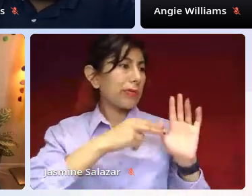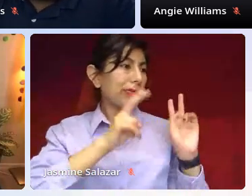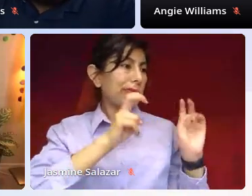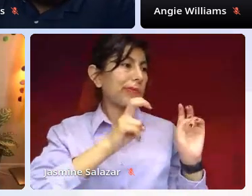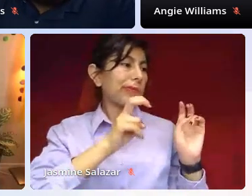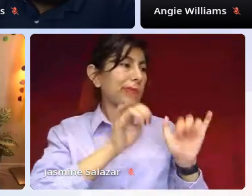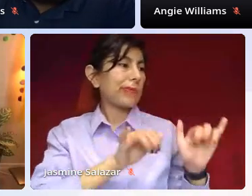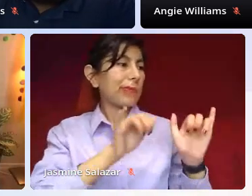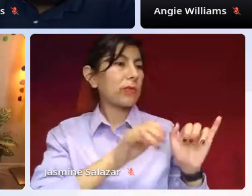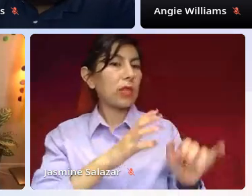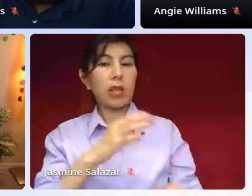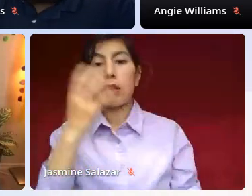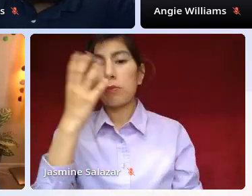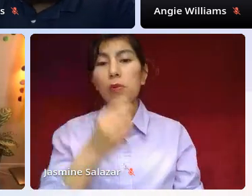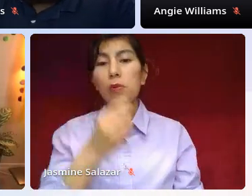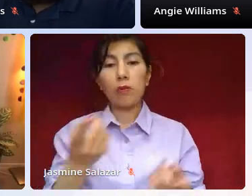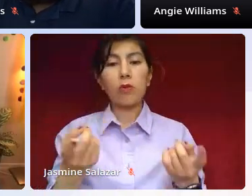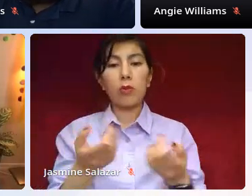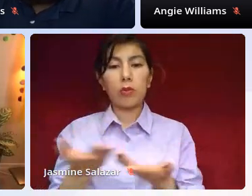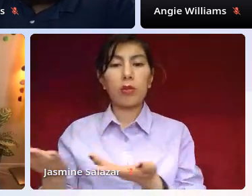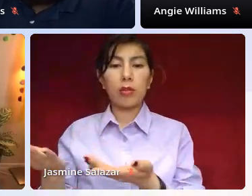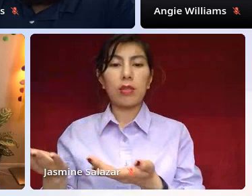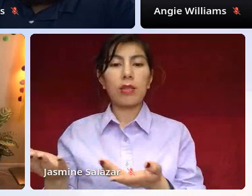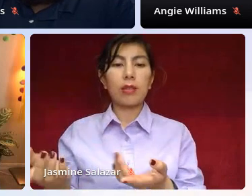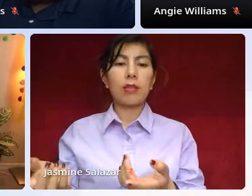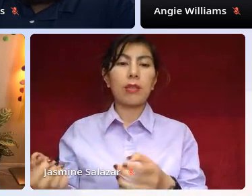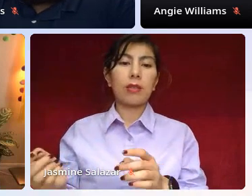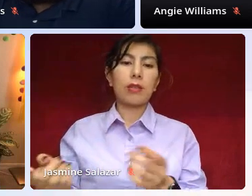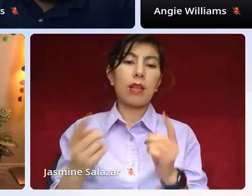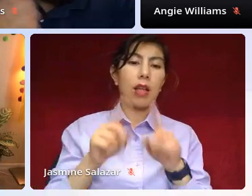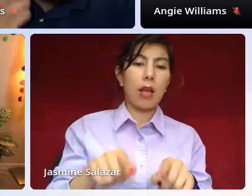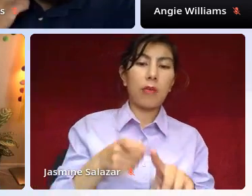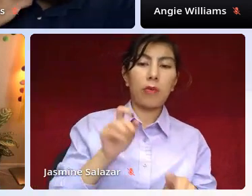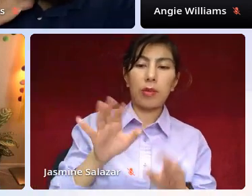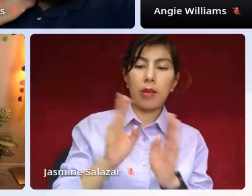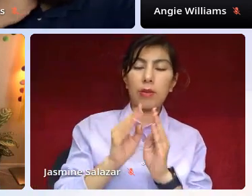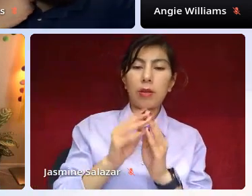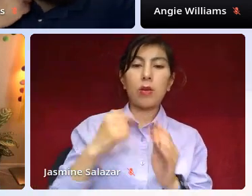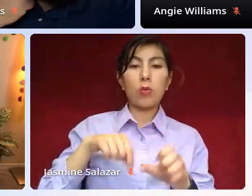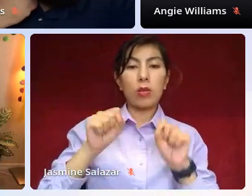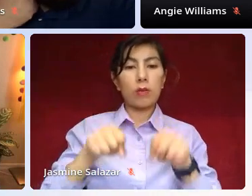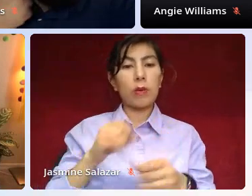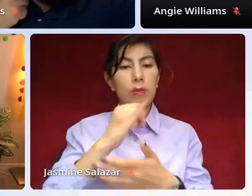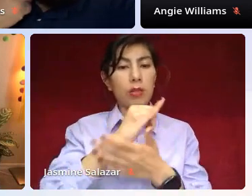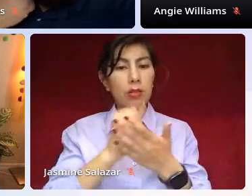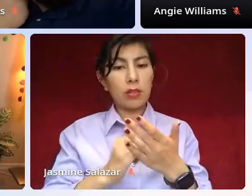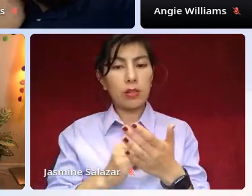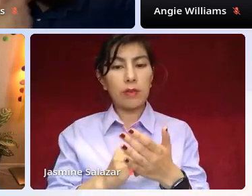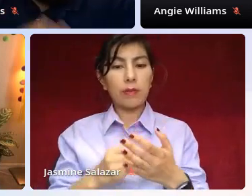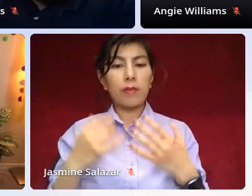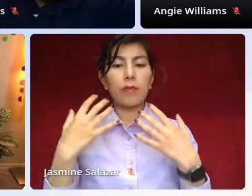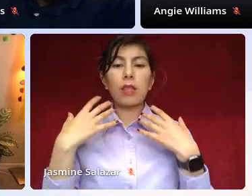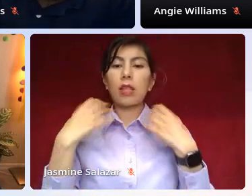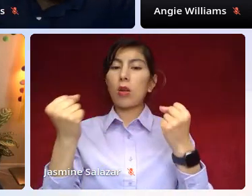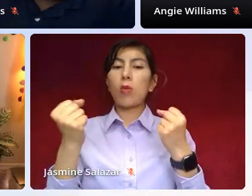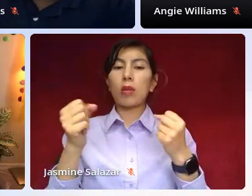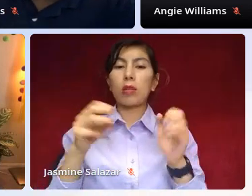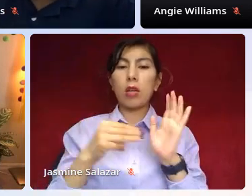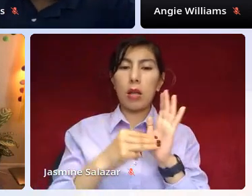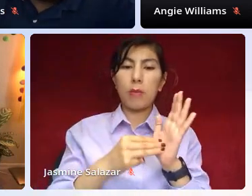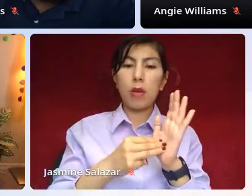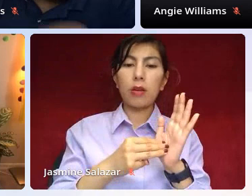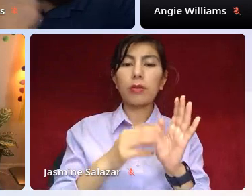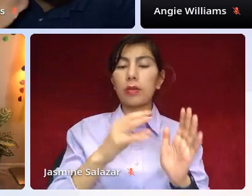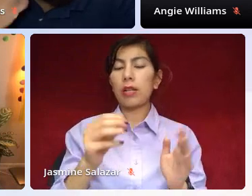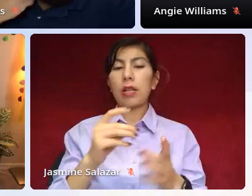And beautiful things have, came from that meeting, and we were able to design, wellness models, and